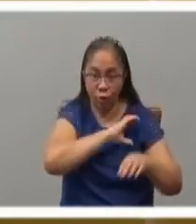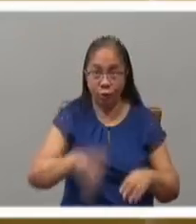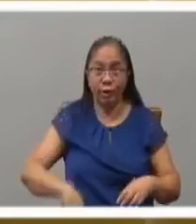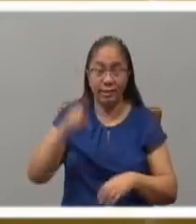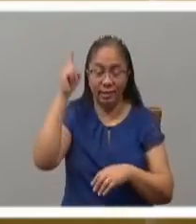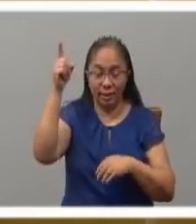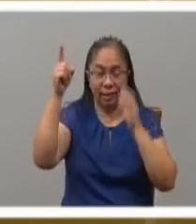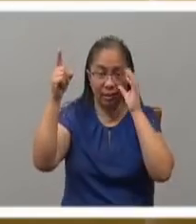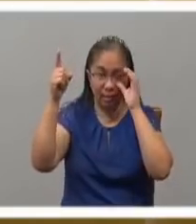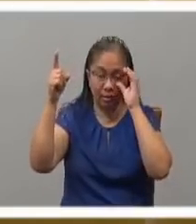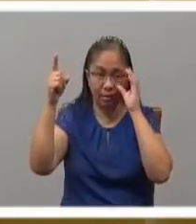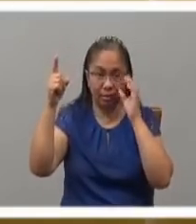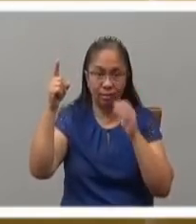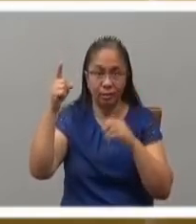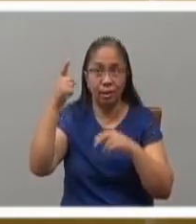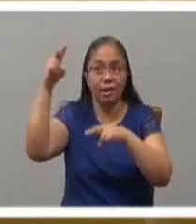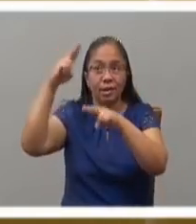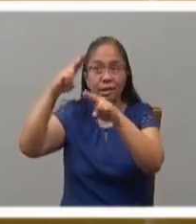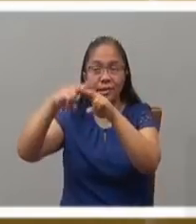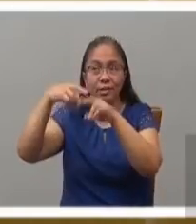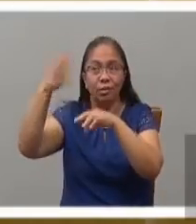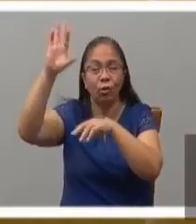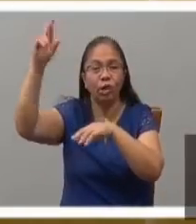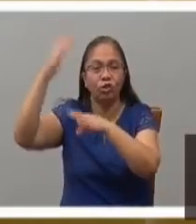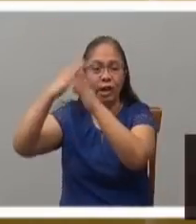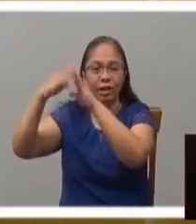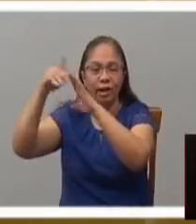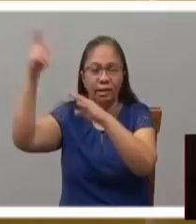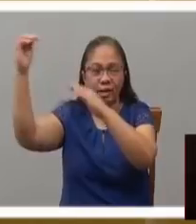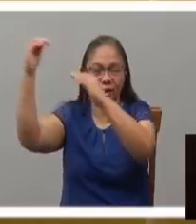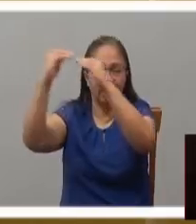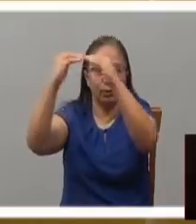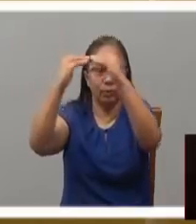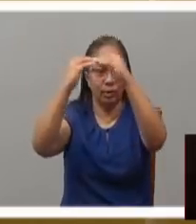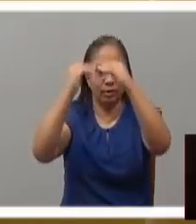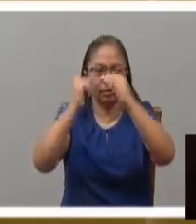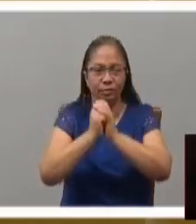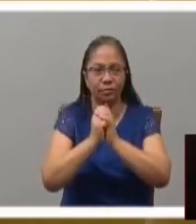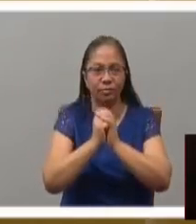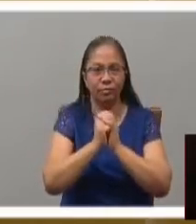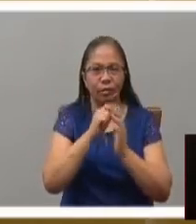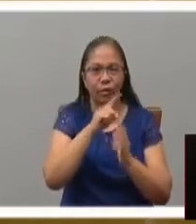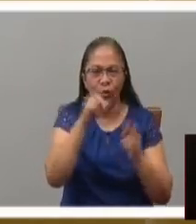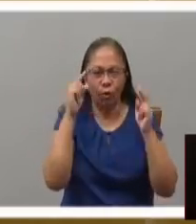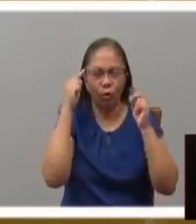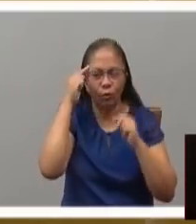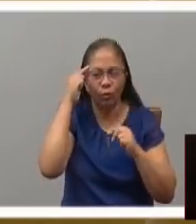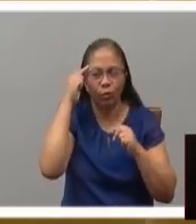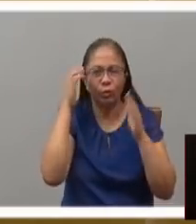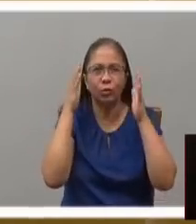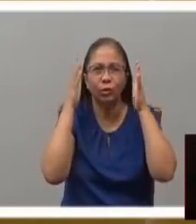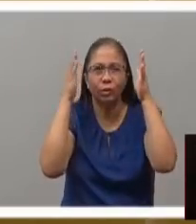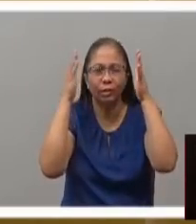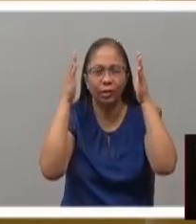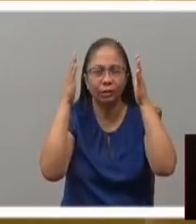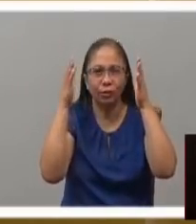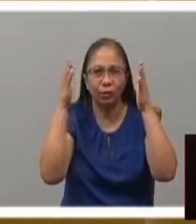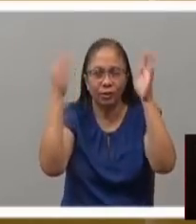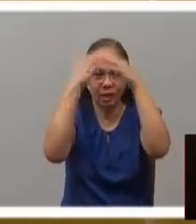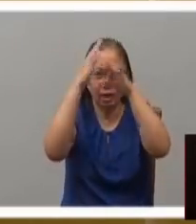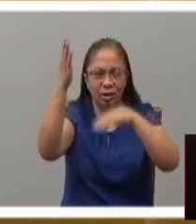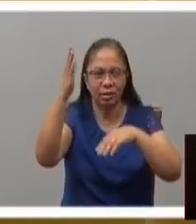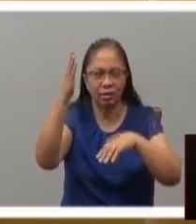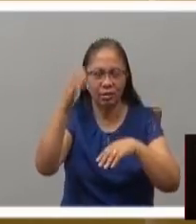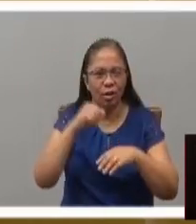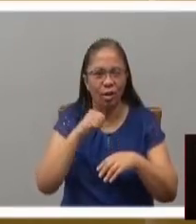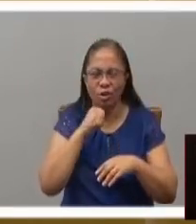is, sitting at God's right hand. Let your thoughts be on heavenly things,